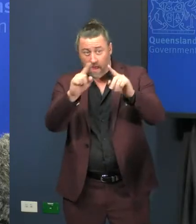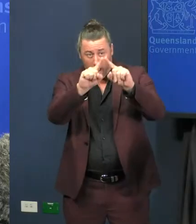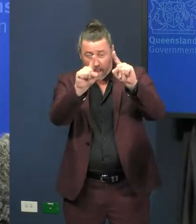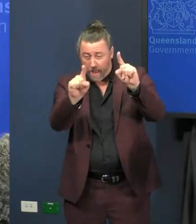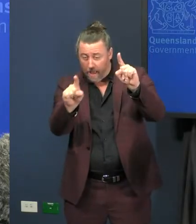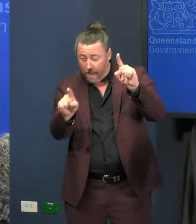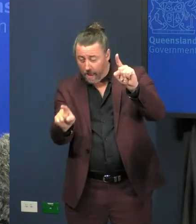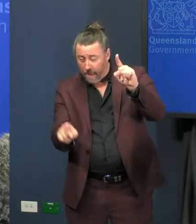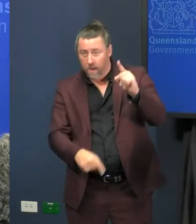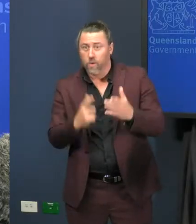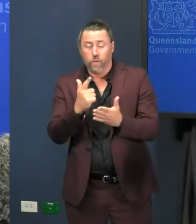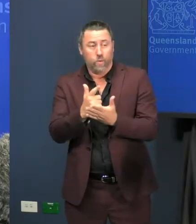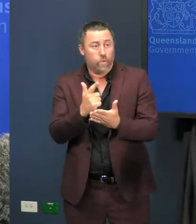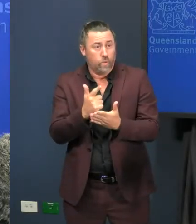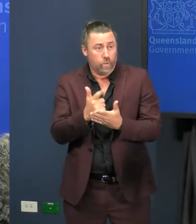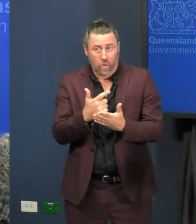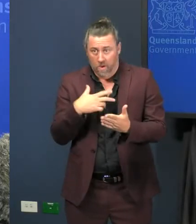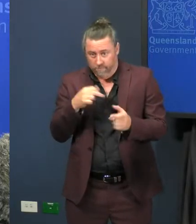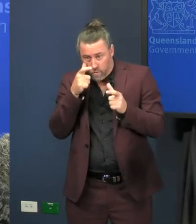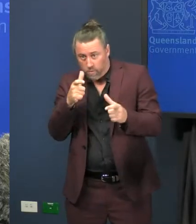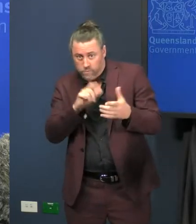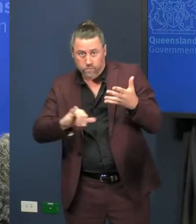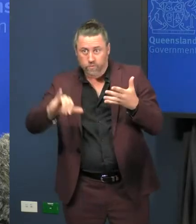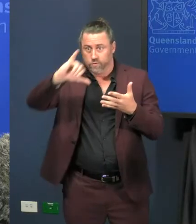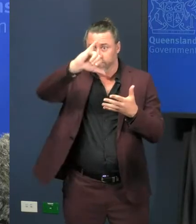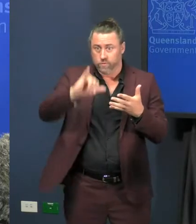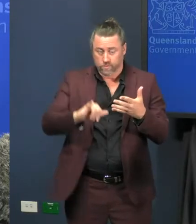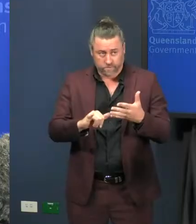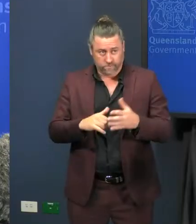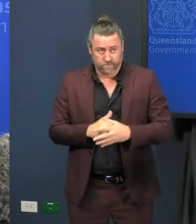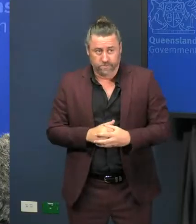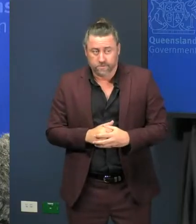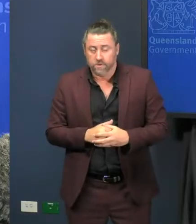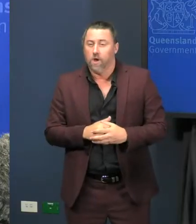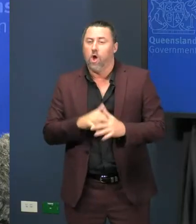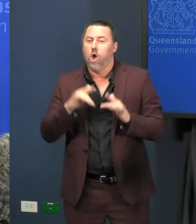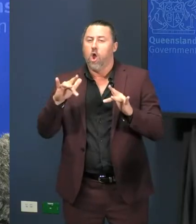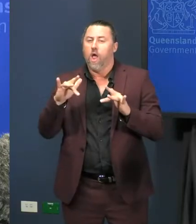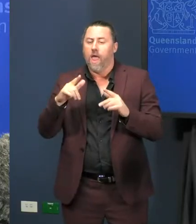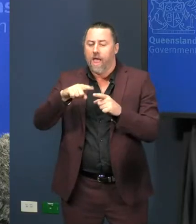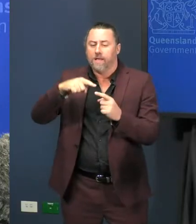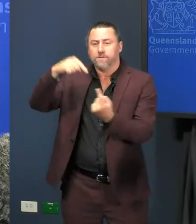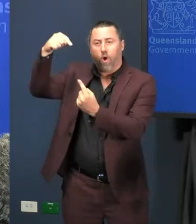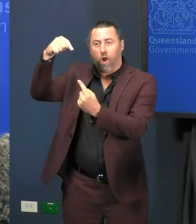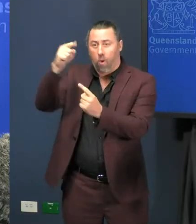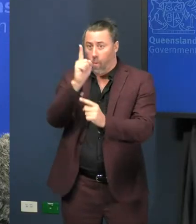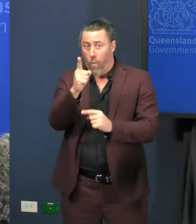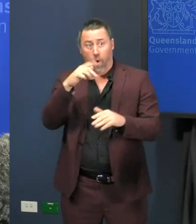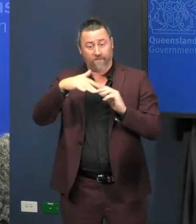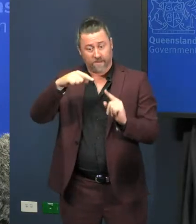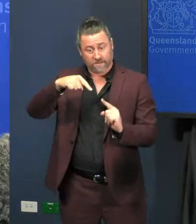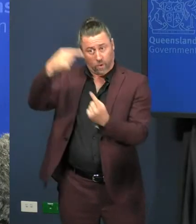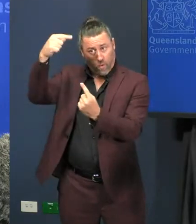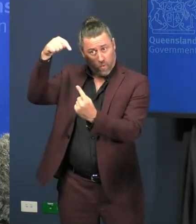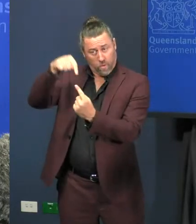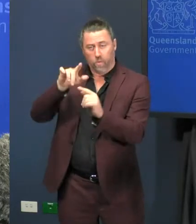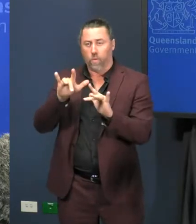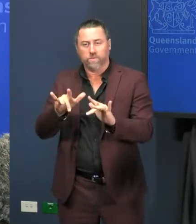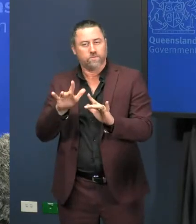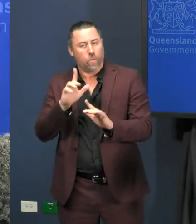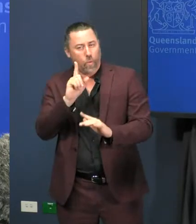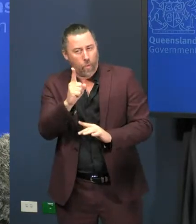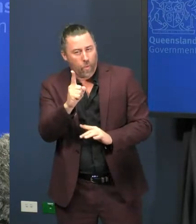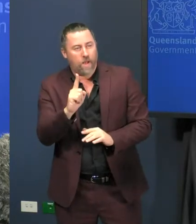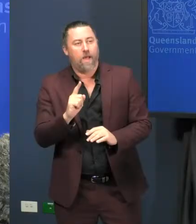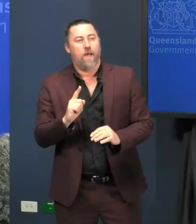the volatility of the system. A tropical cyclone warning isn't in place at this stage, but it is expected that that